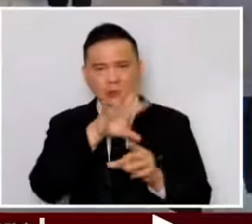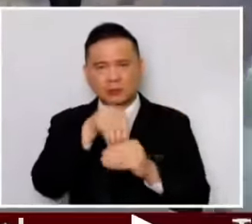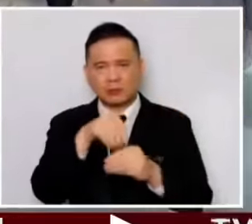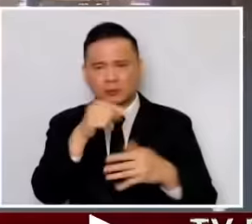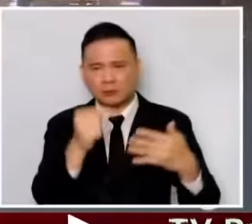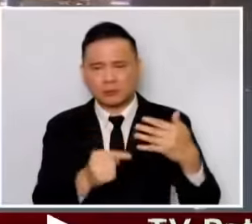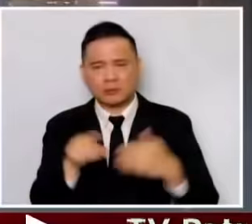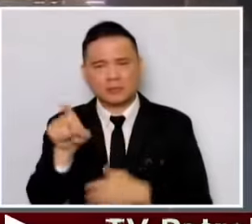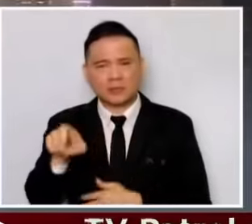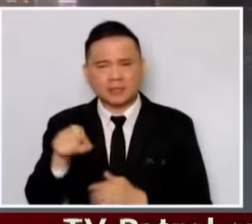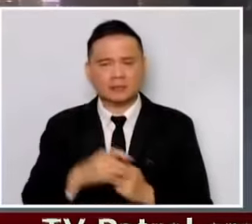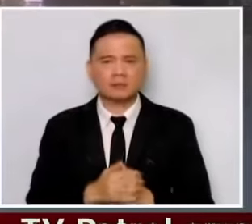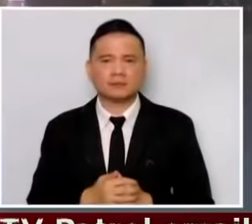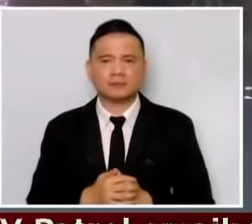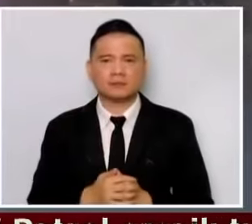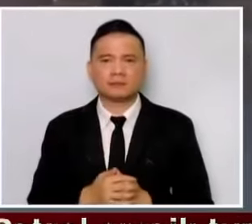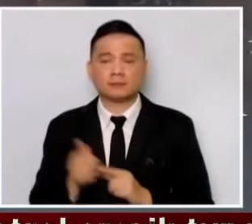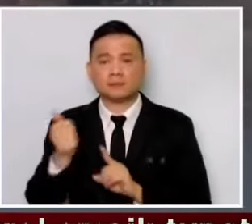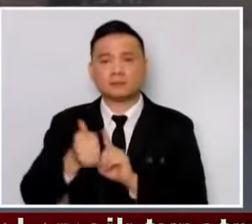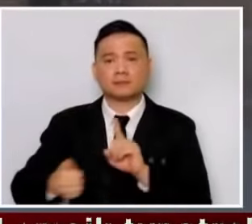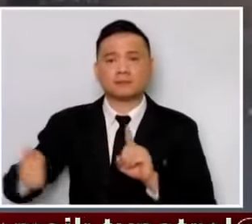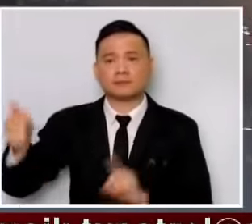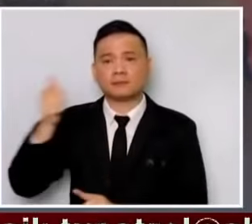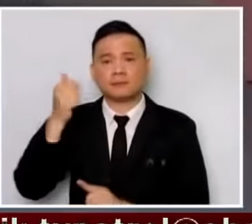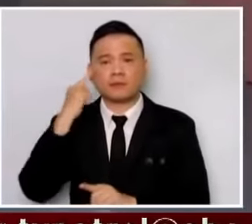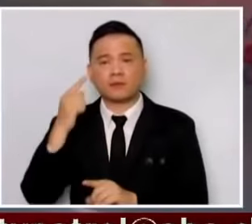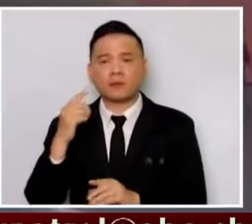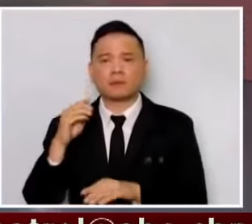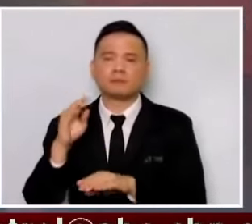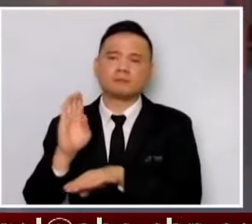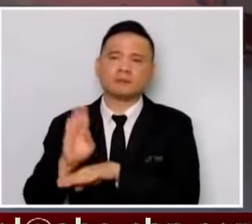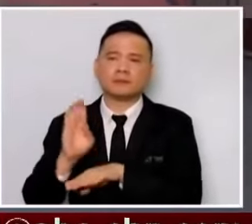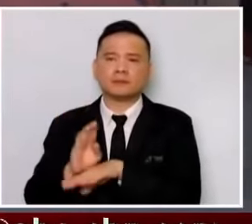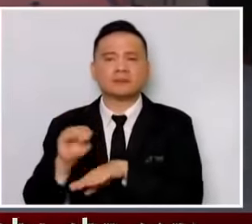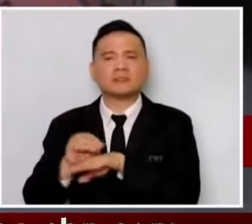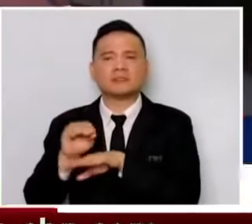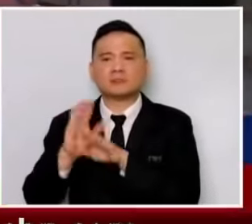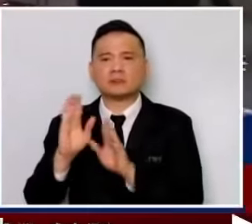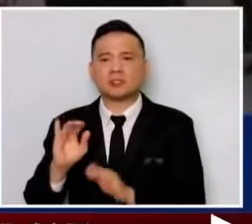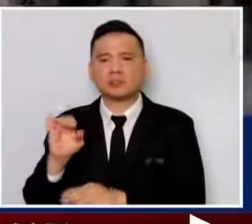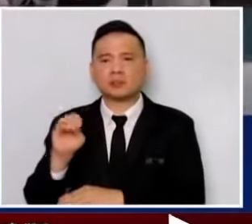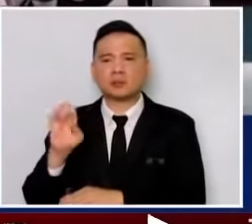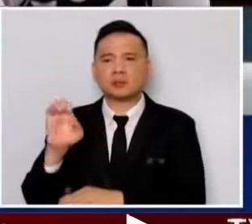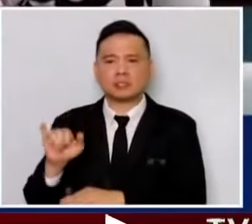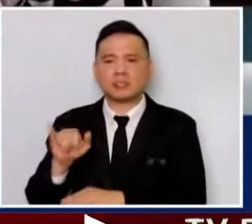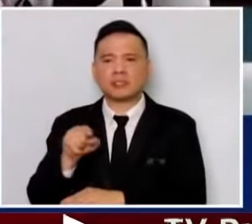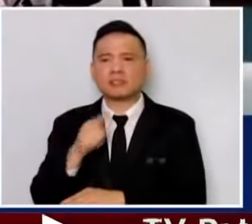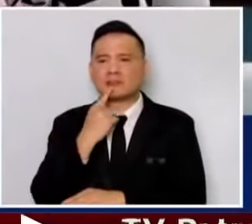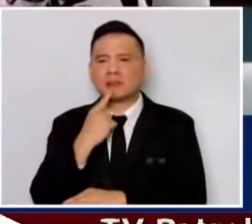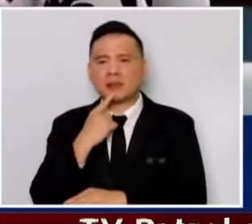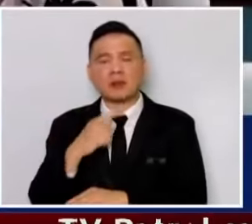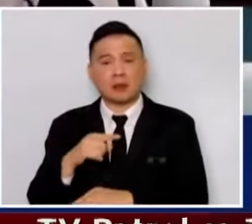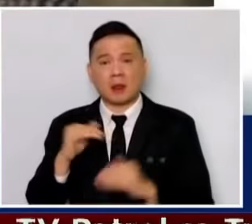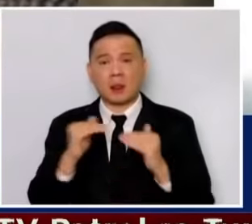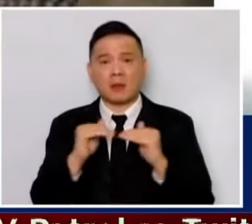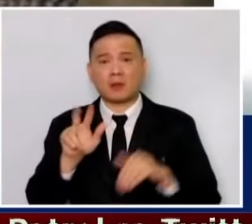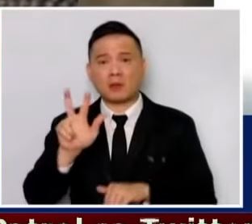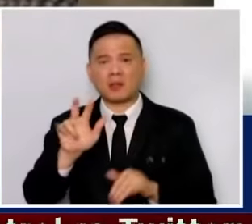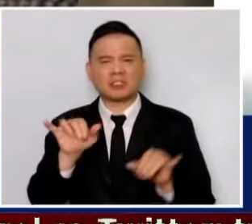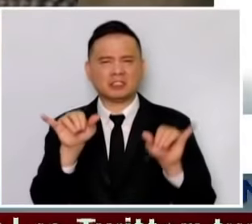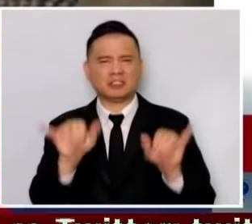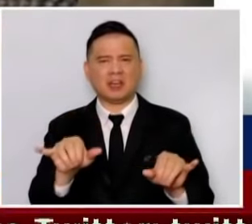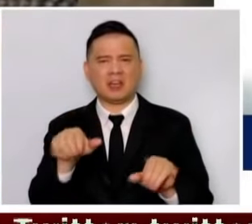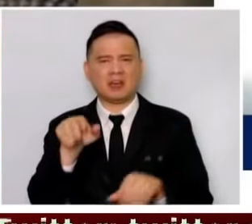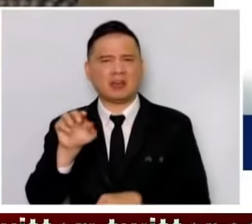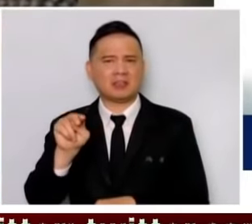for Entrepreneurship Joey Concepcion, sapat na sa ngayon ang alert level 3 para sa Metro Manila. People are not going out. On top of that, I mean,